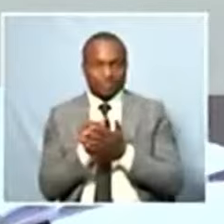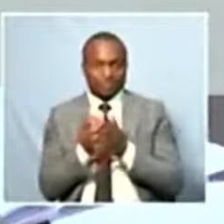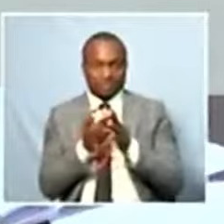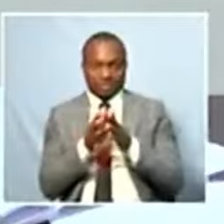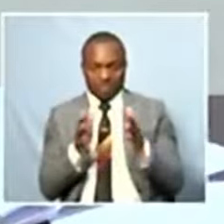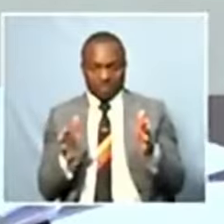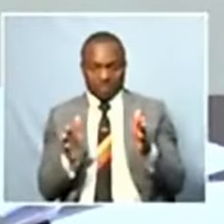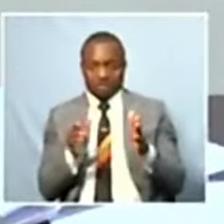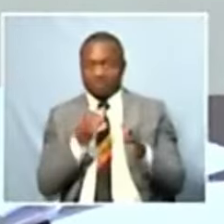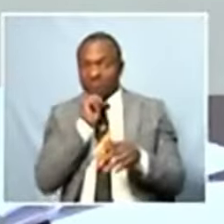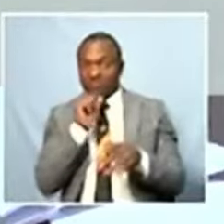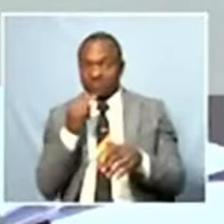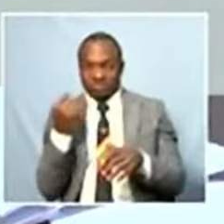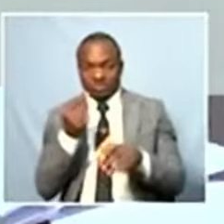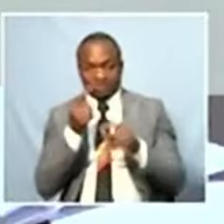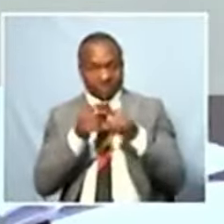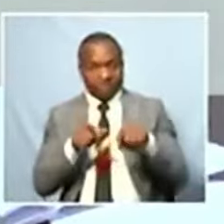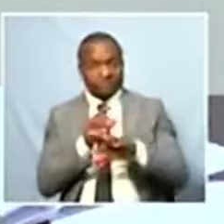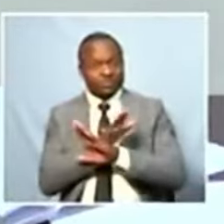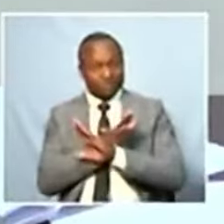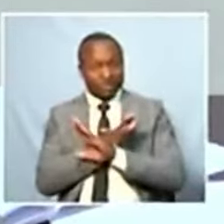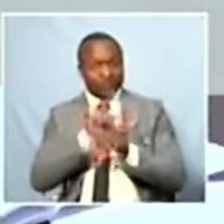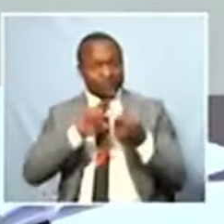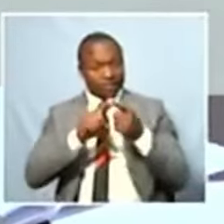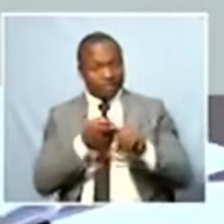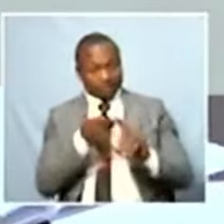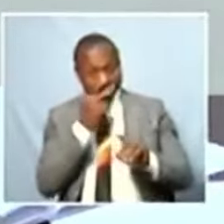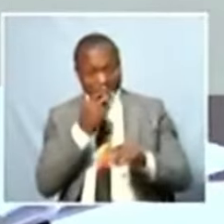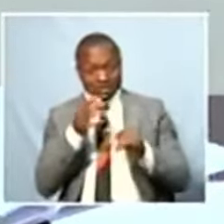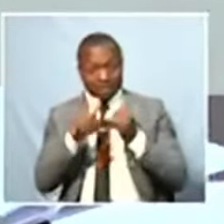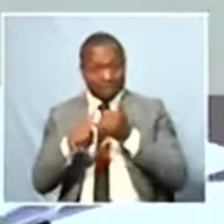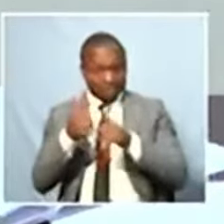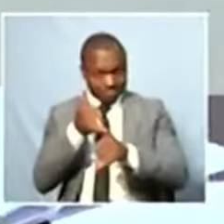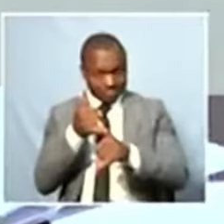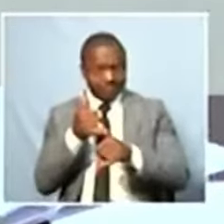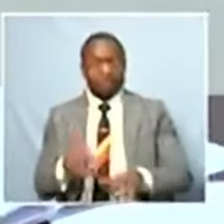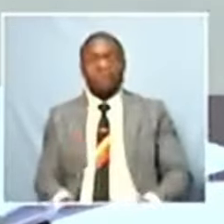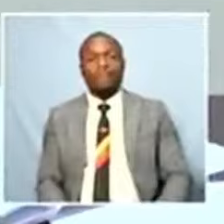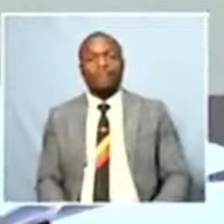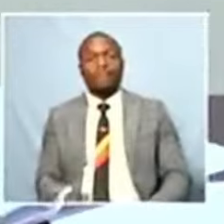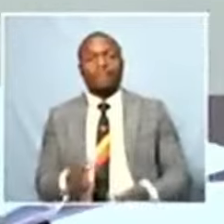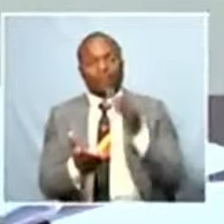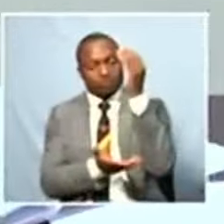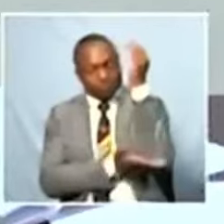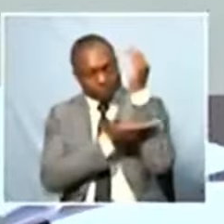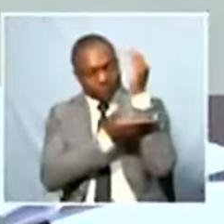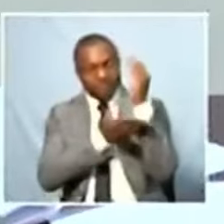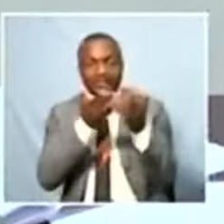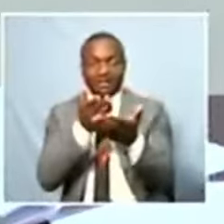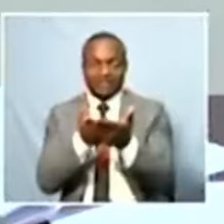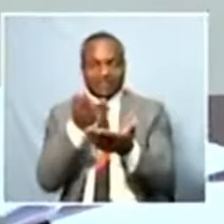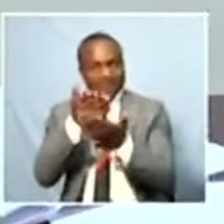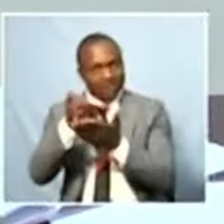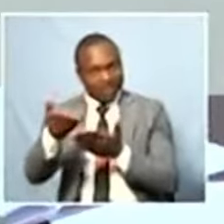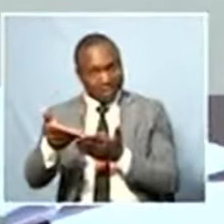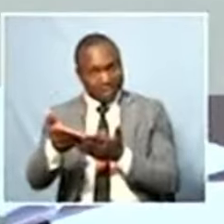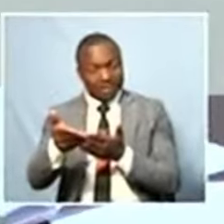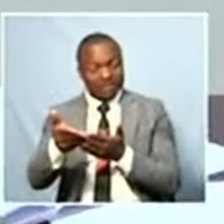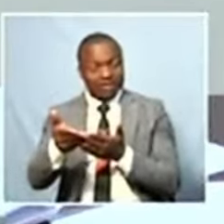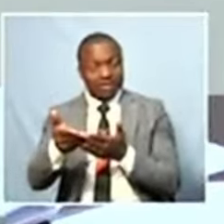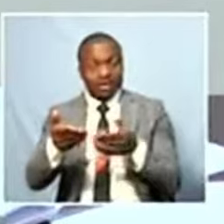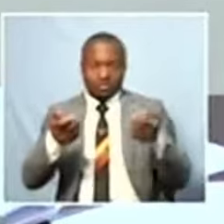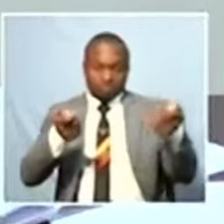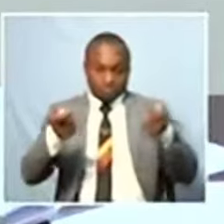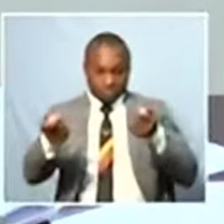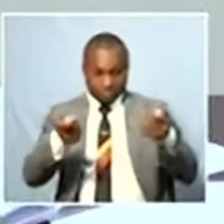something peculiar to Zambia. Our friends look at South Africa where they've advanced all these things. You buy a Porsche motor